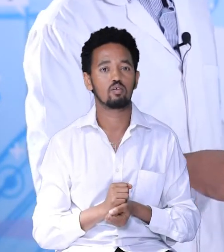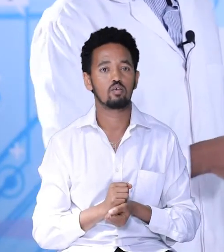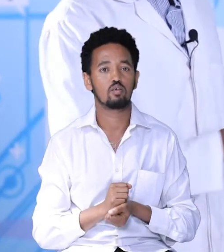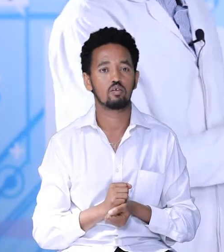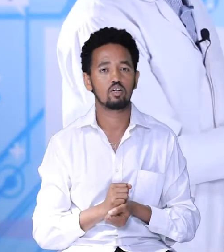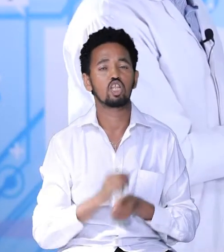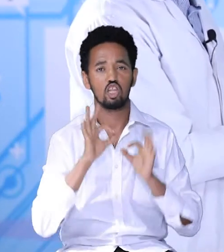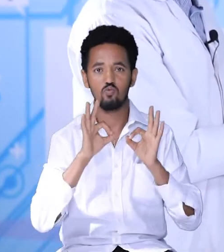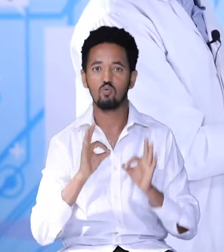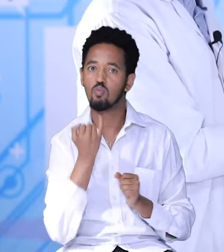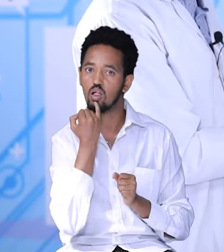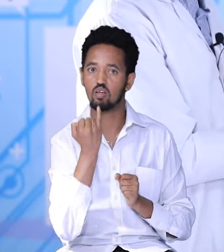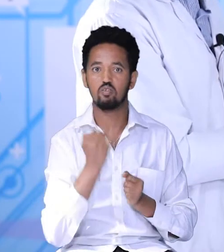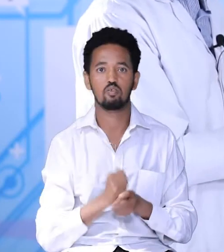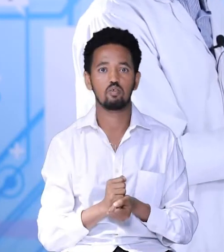The formula is